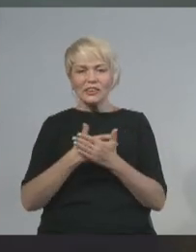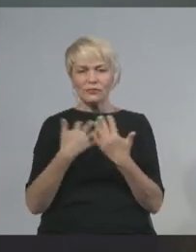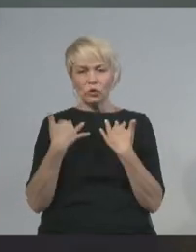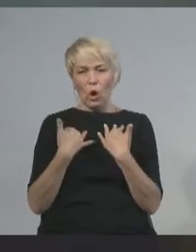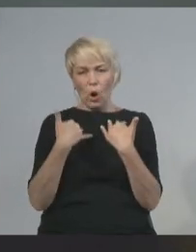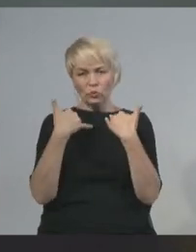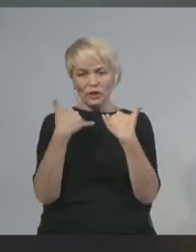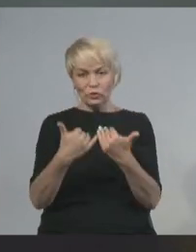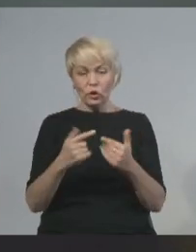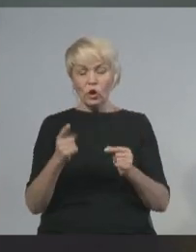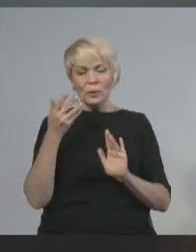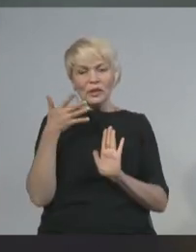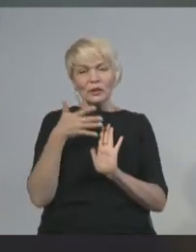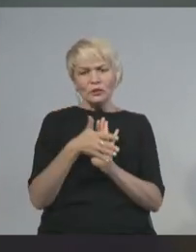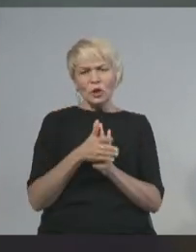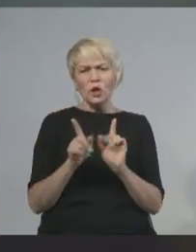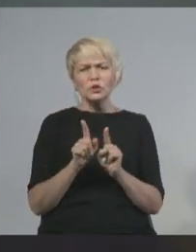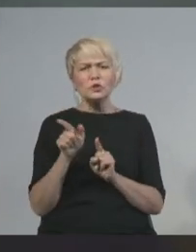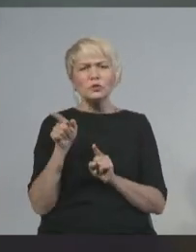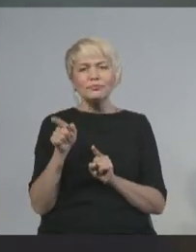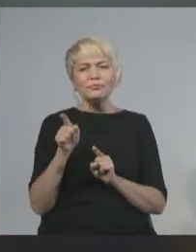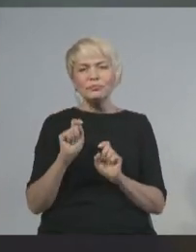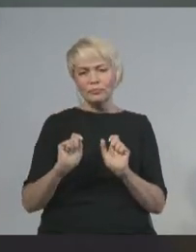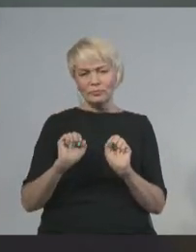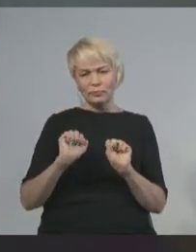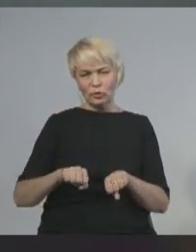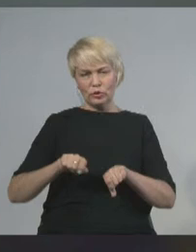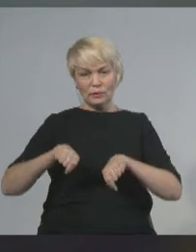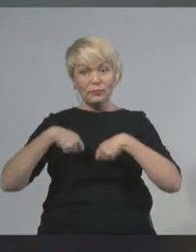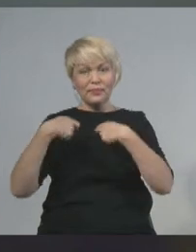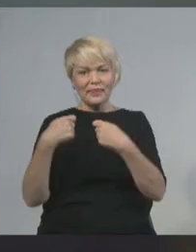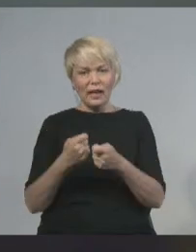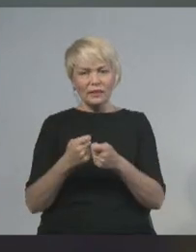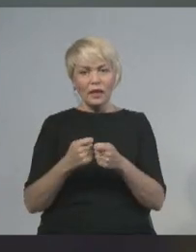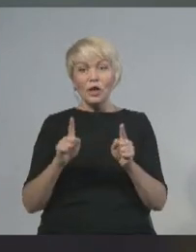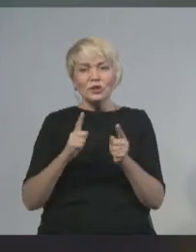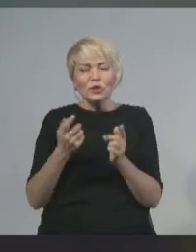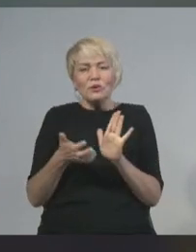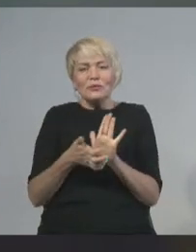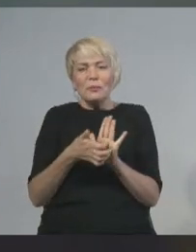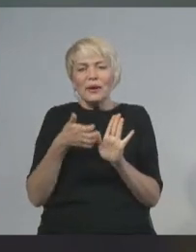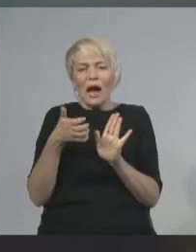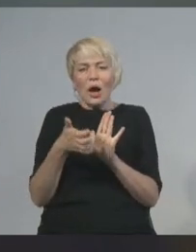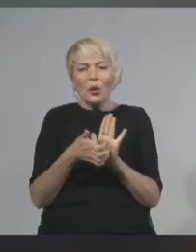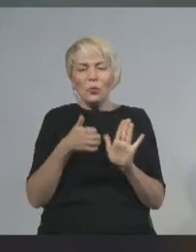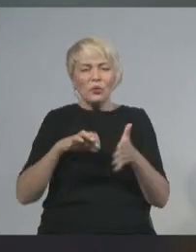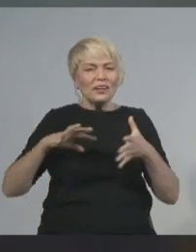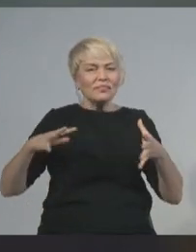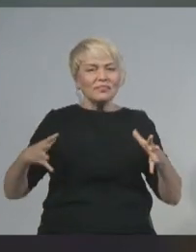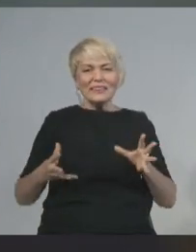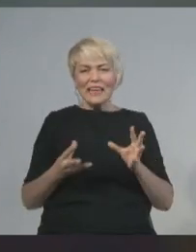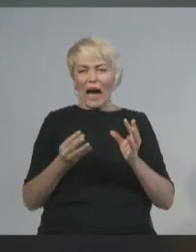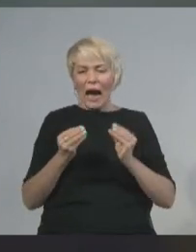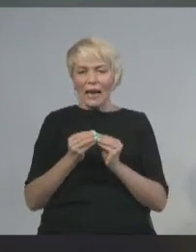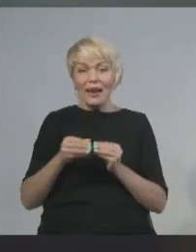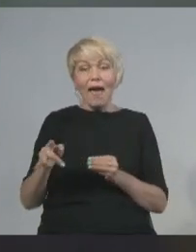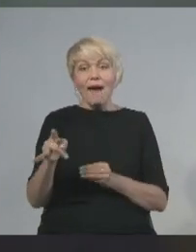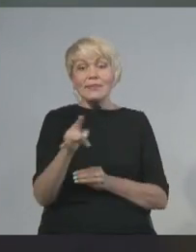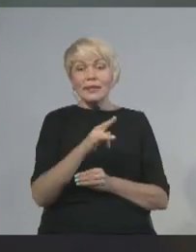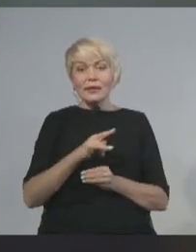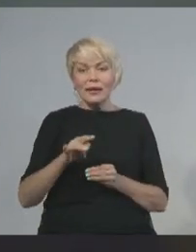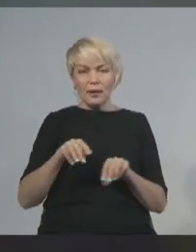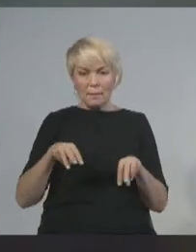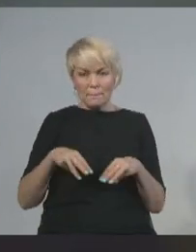turn your audience to be an active audience to understand what you can give them what they lack on